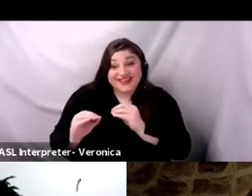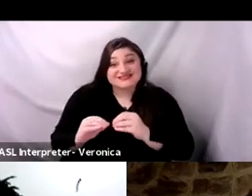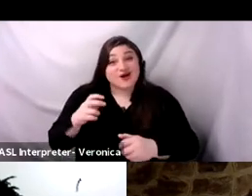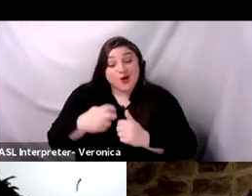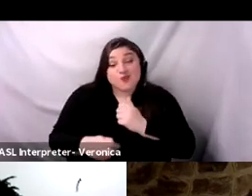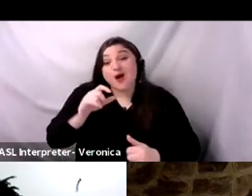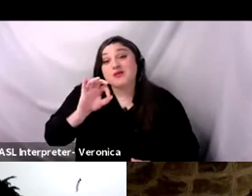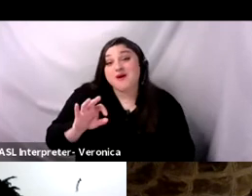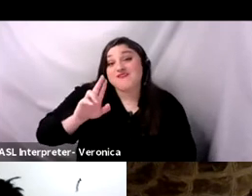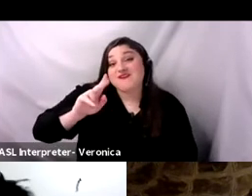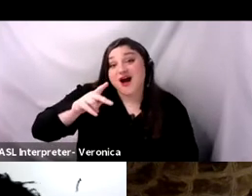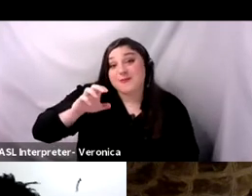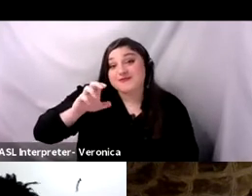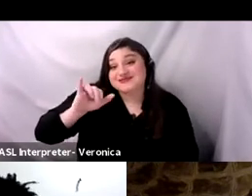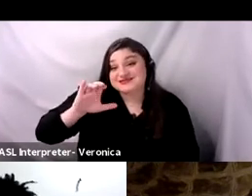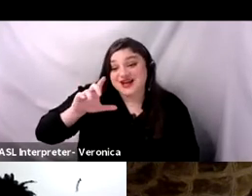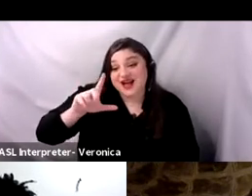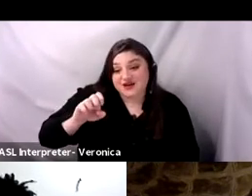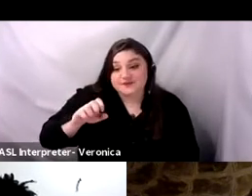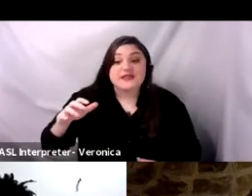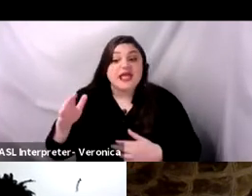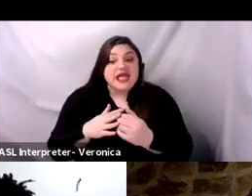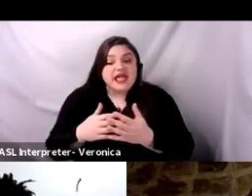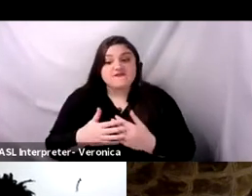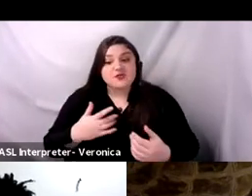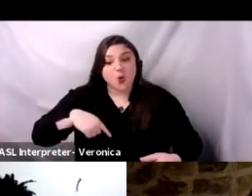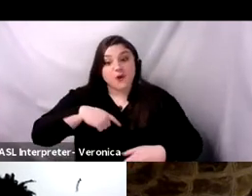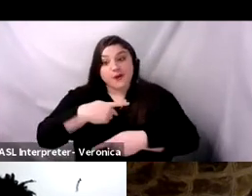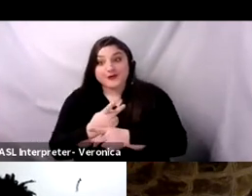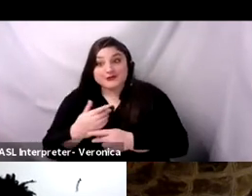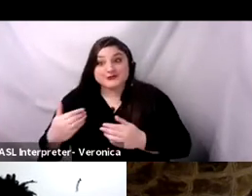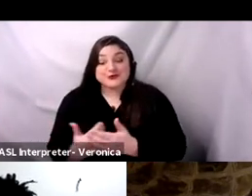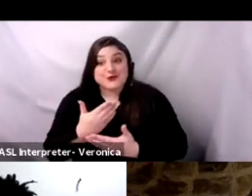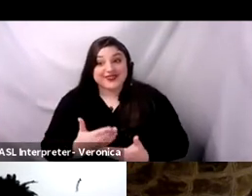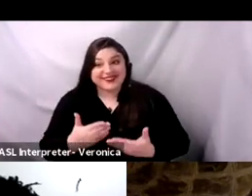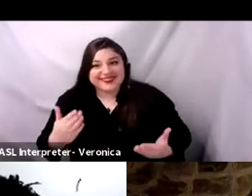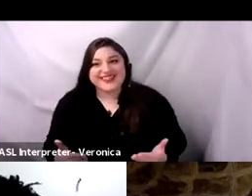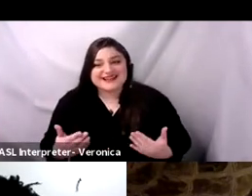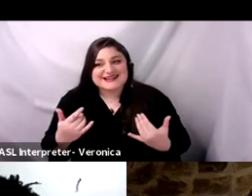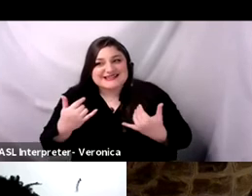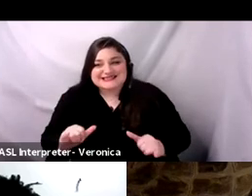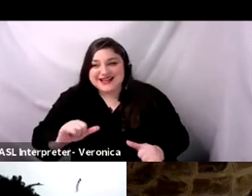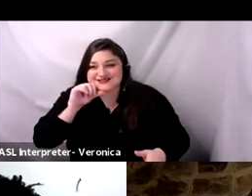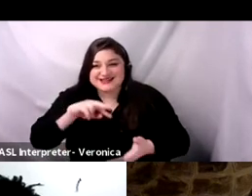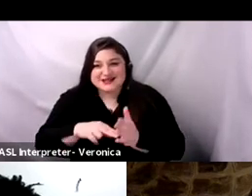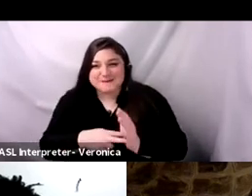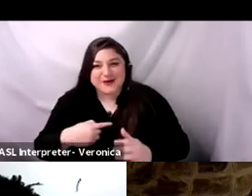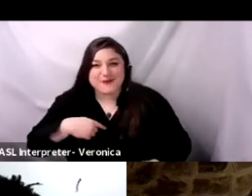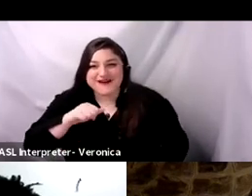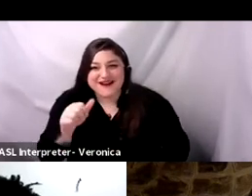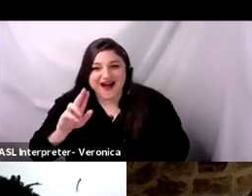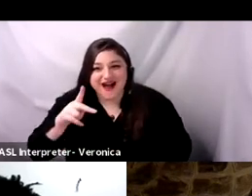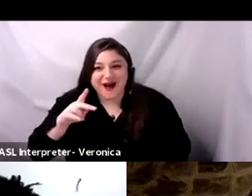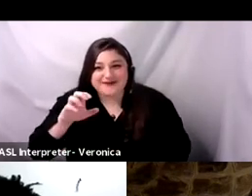things doesn't mean that we aren't upcycling everything that is currently here. And to upcycle everything that is